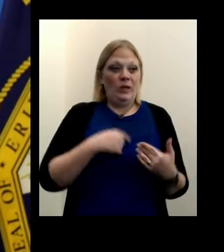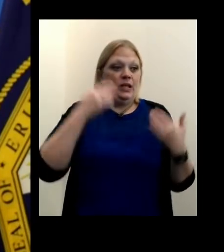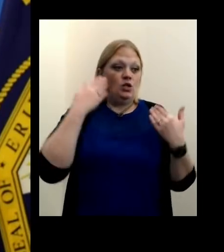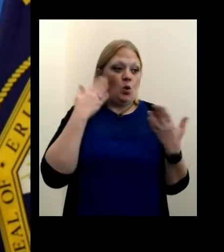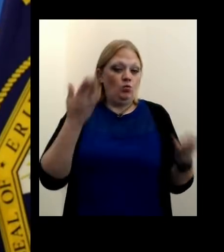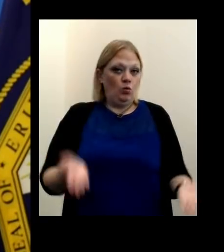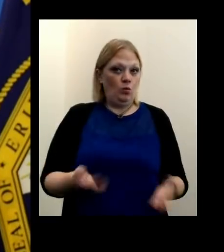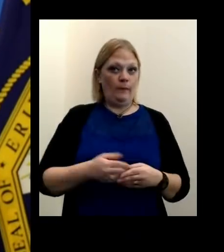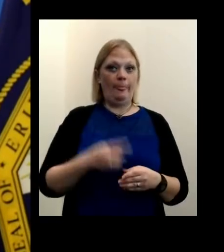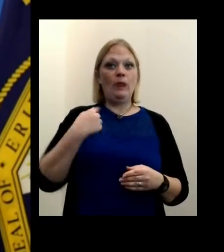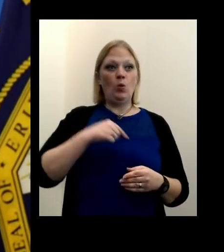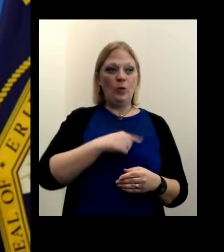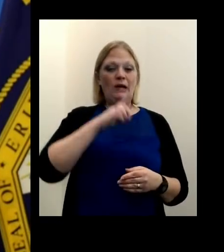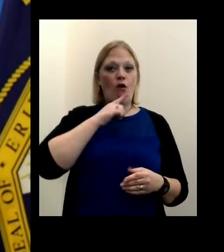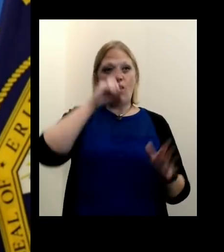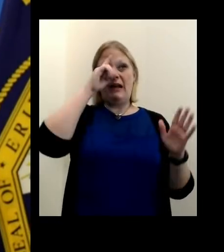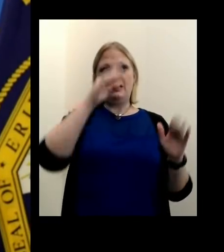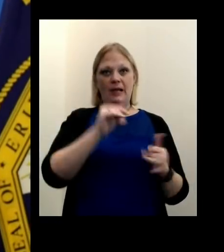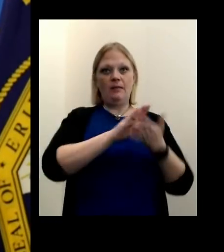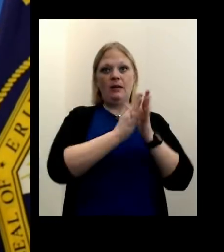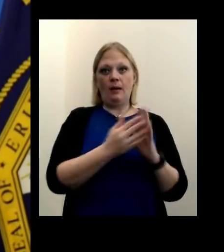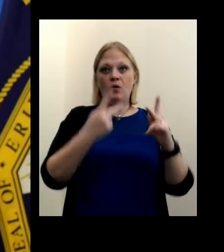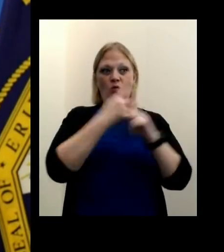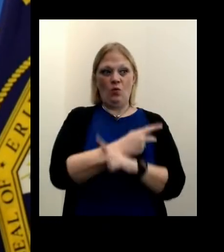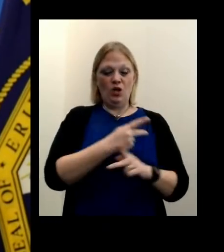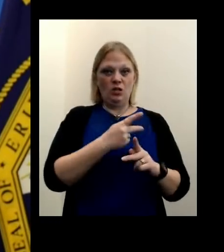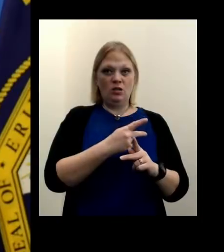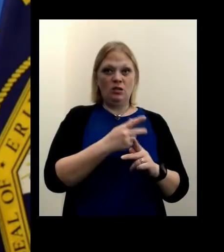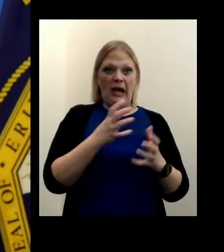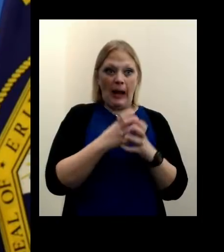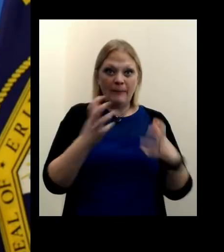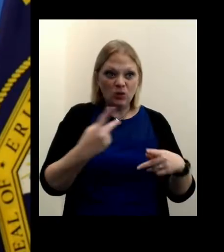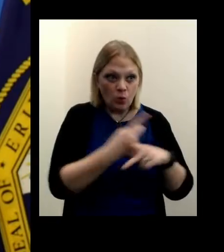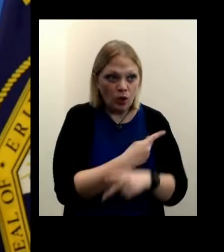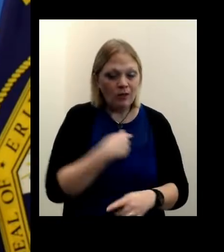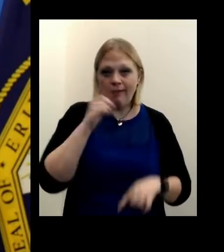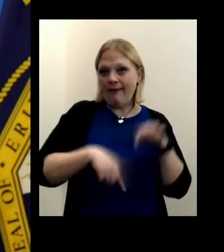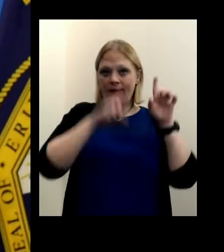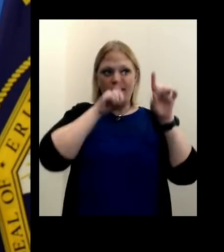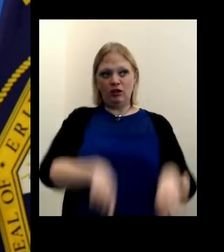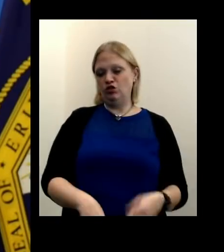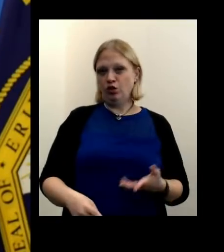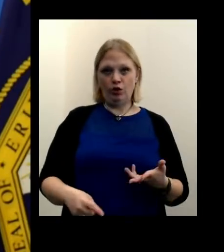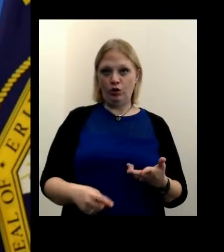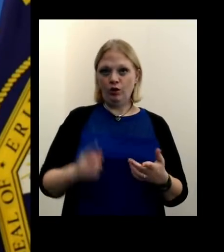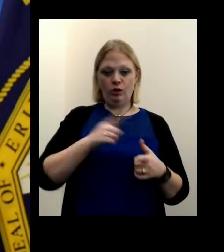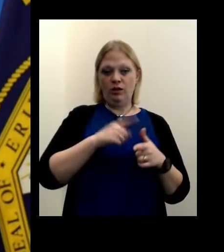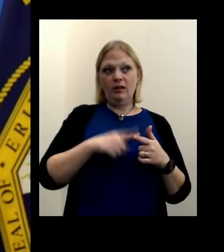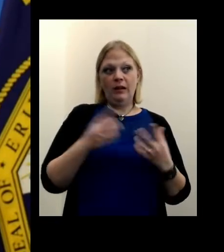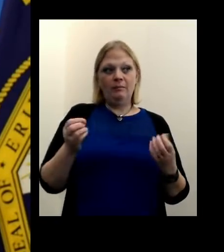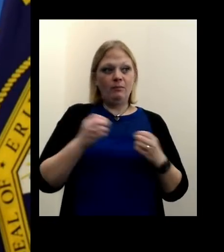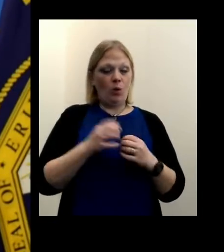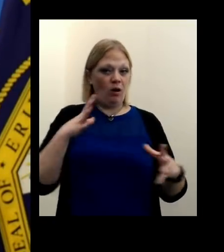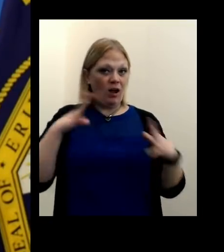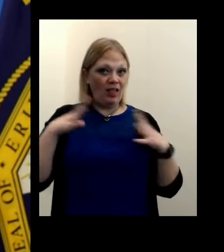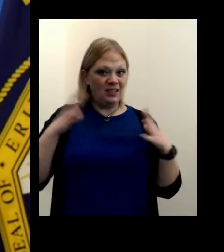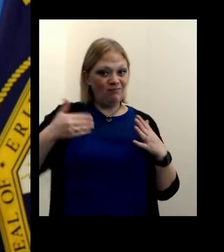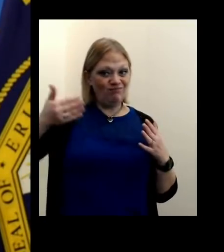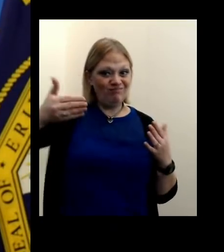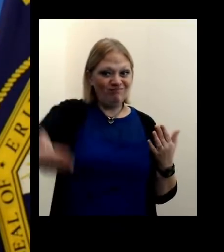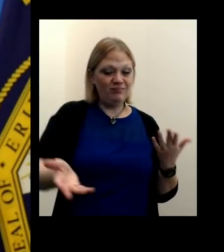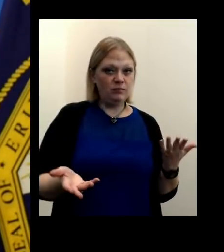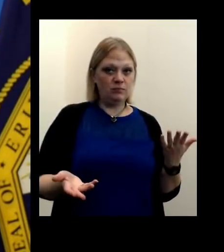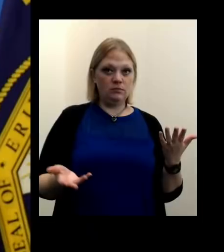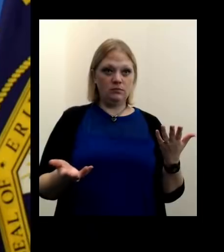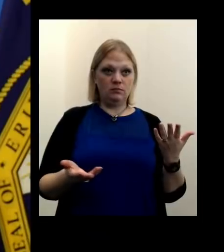are expecting it to get worse. How much? I can't answer that question. And then with the other holidays that are ahead,